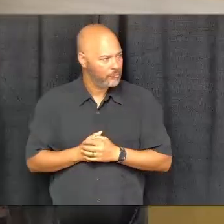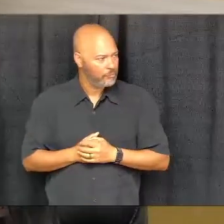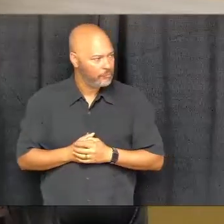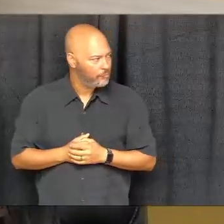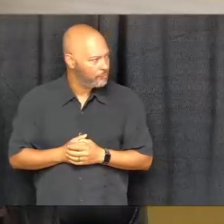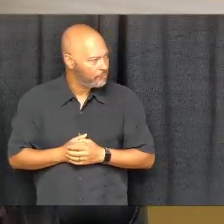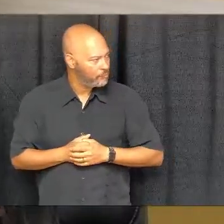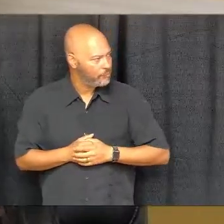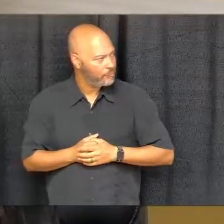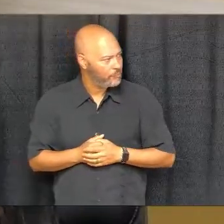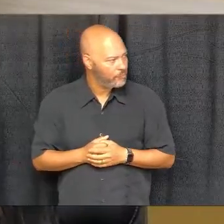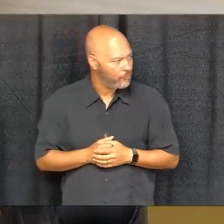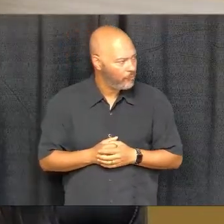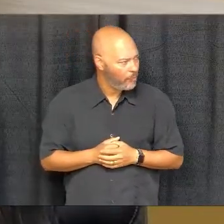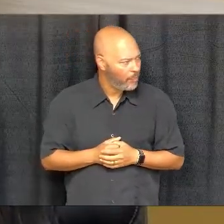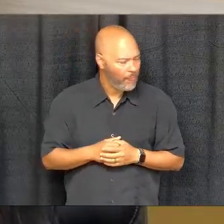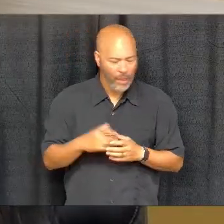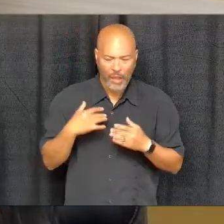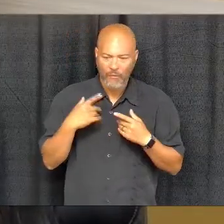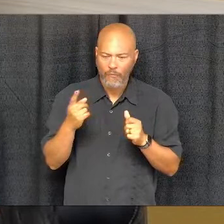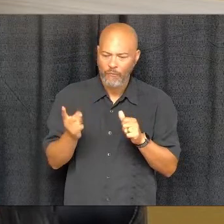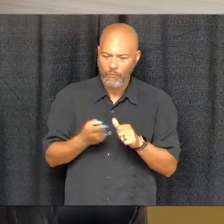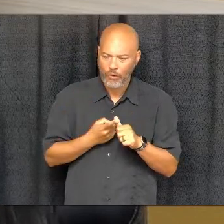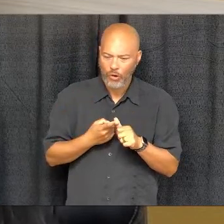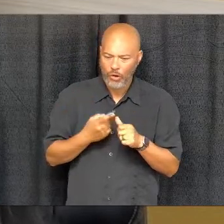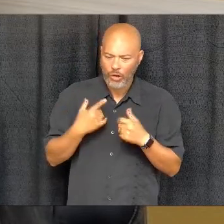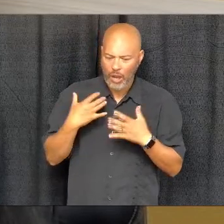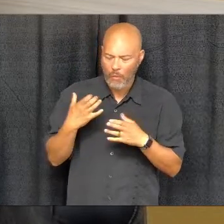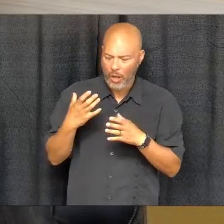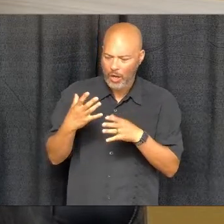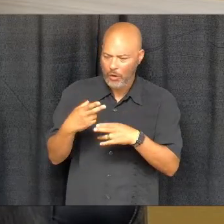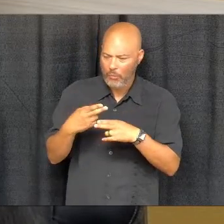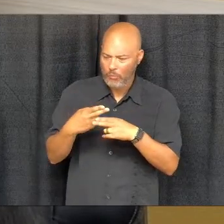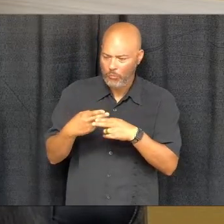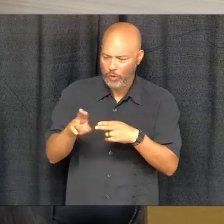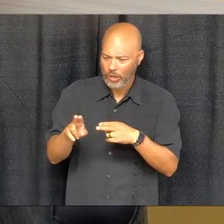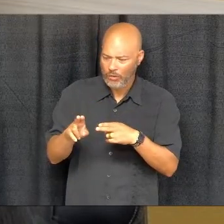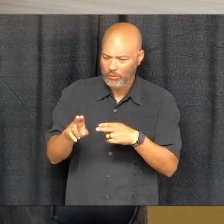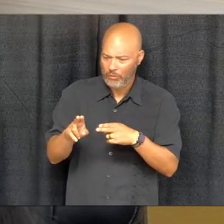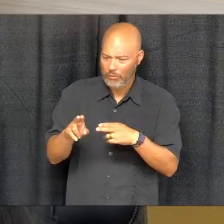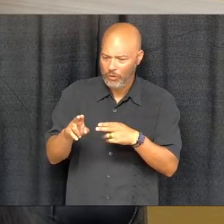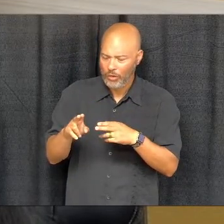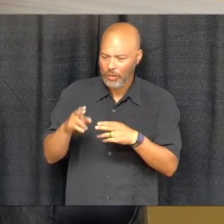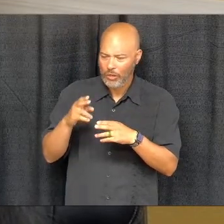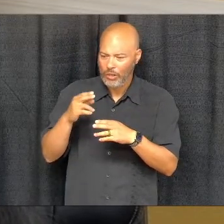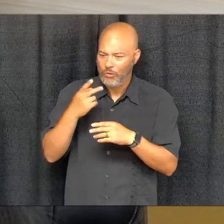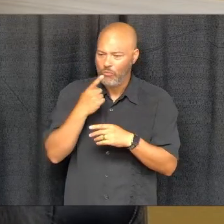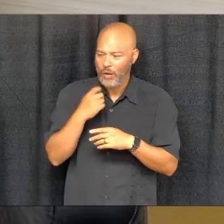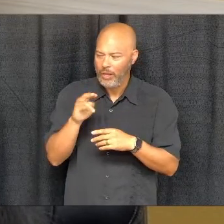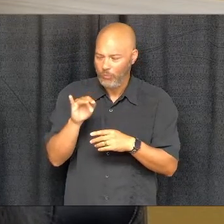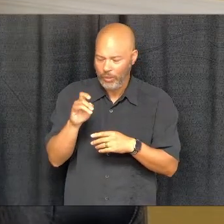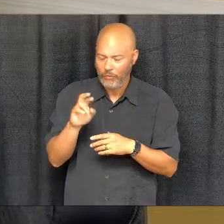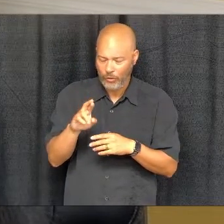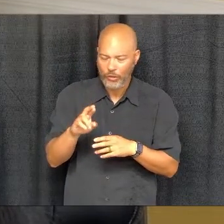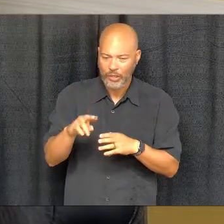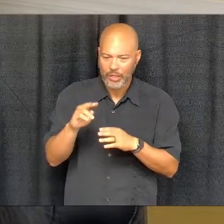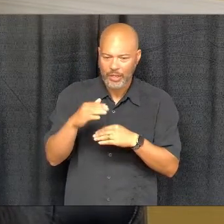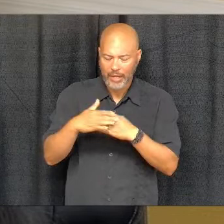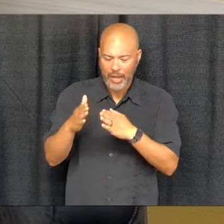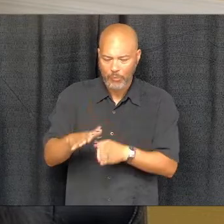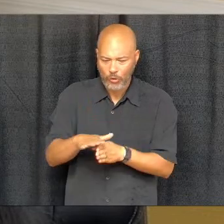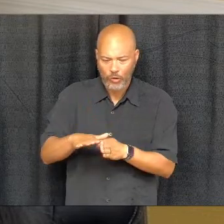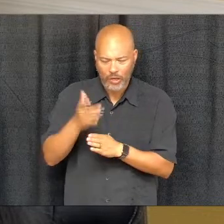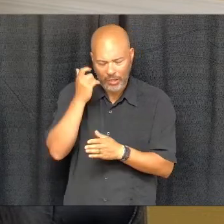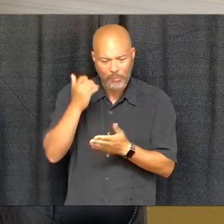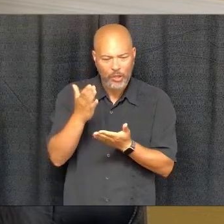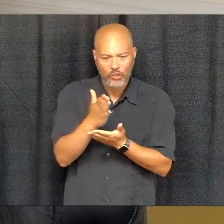Mayor. Let me first give a brief history of the Red River neighborhood for some of the new city council persons